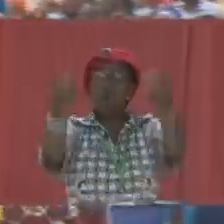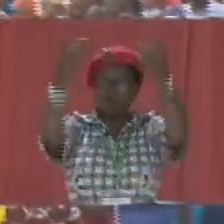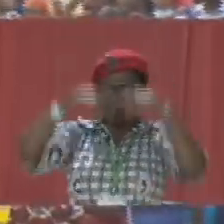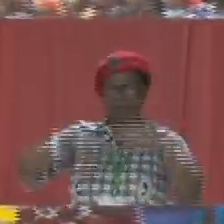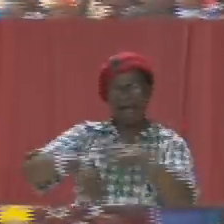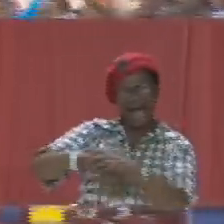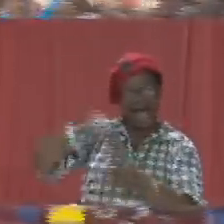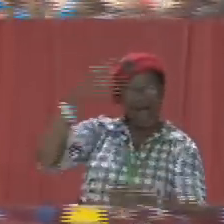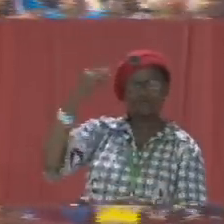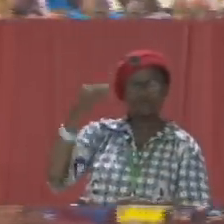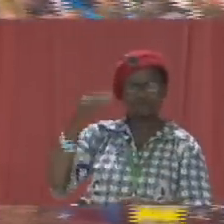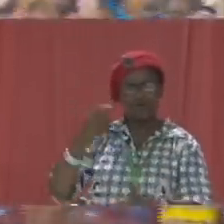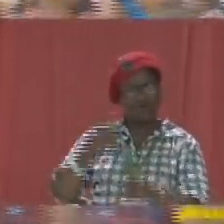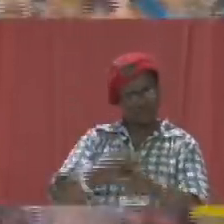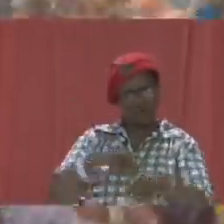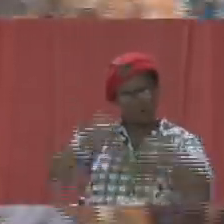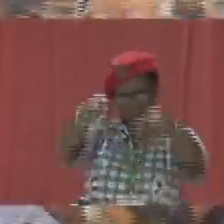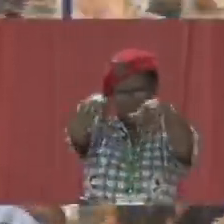Thank you,